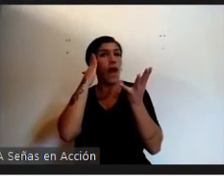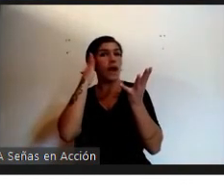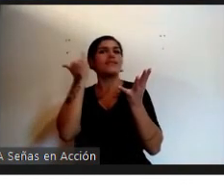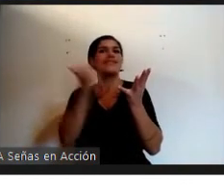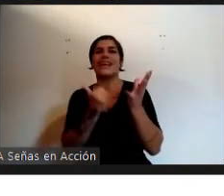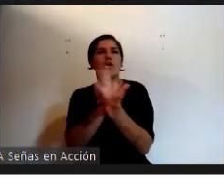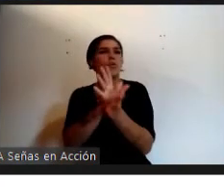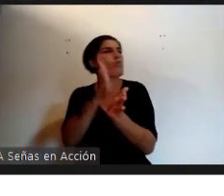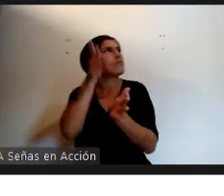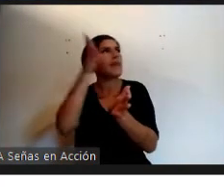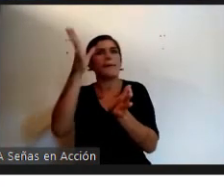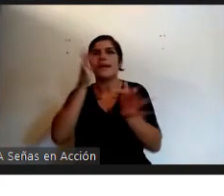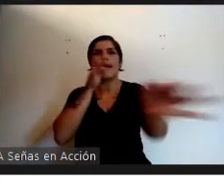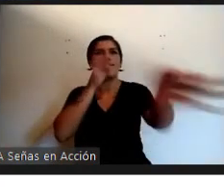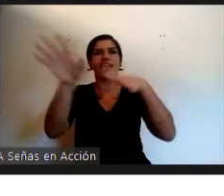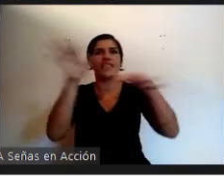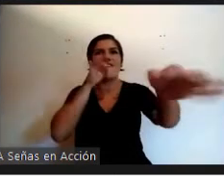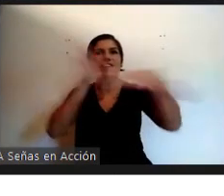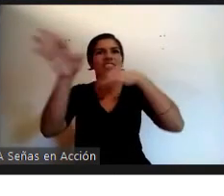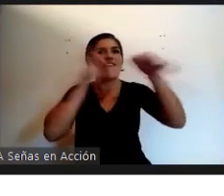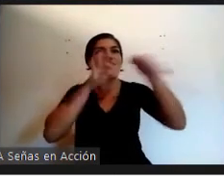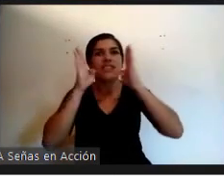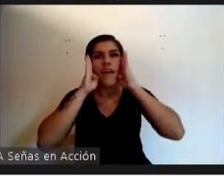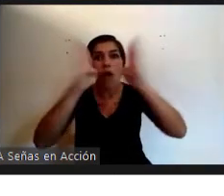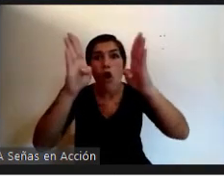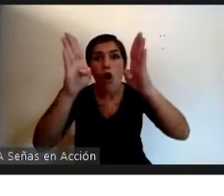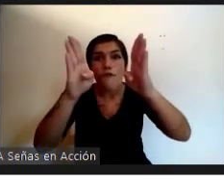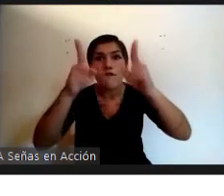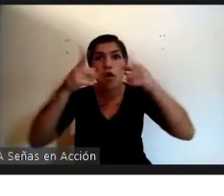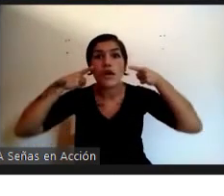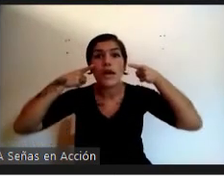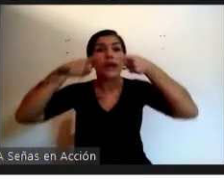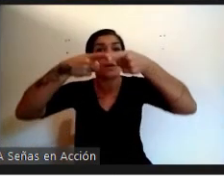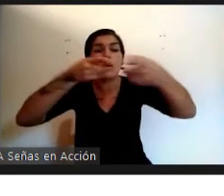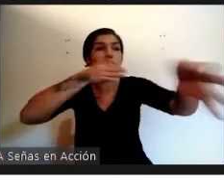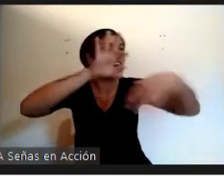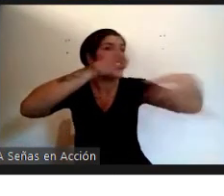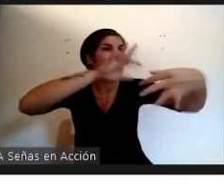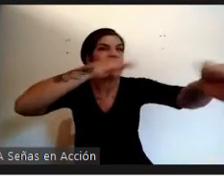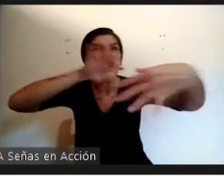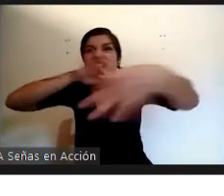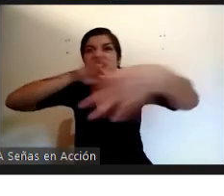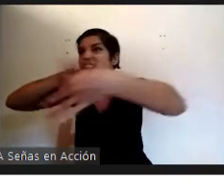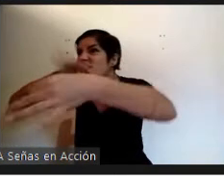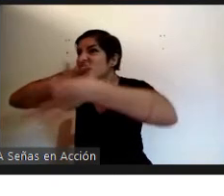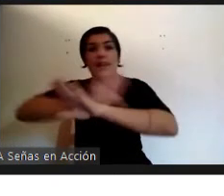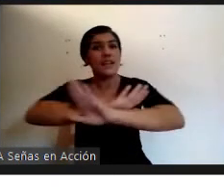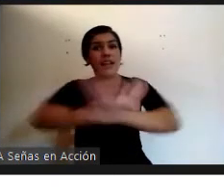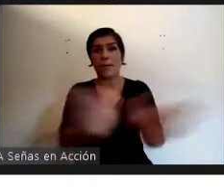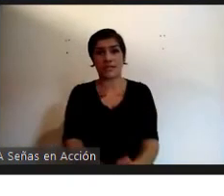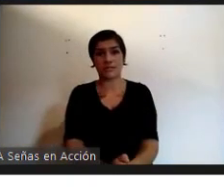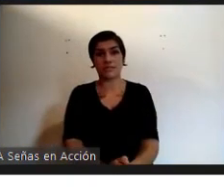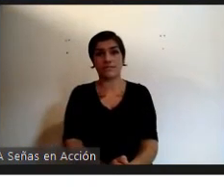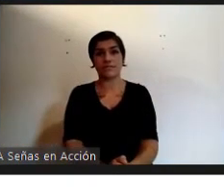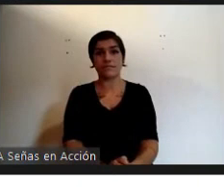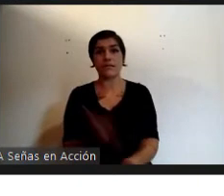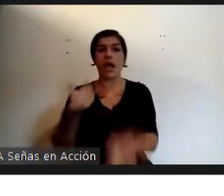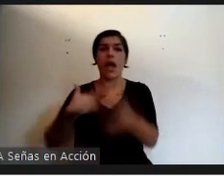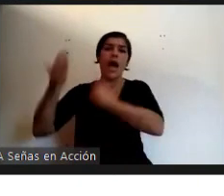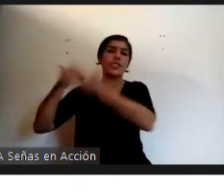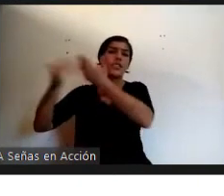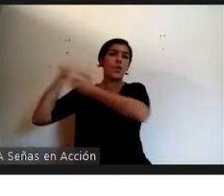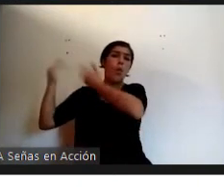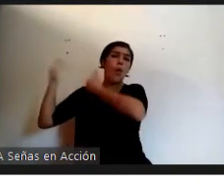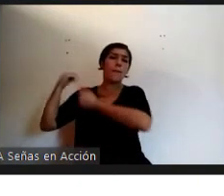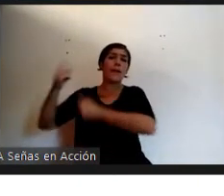point because that meant a greater approach between the world of